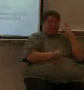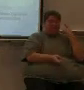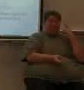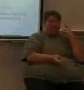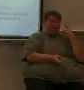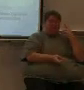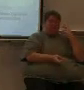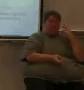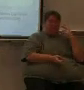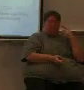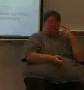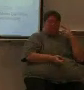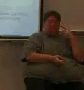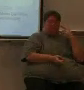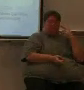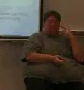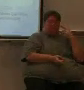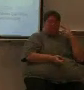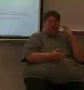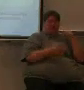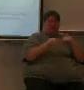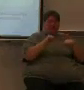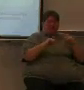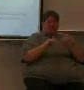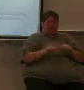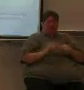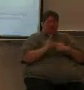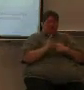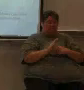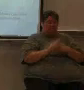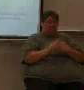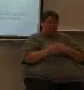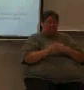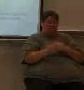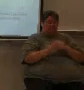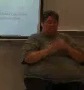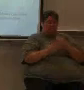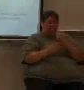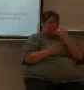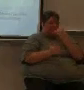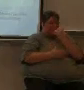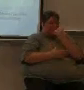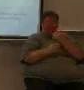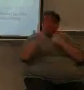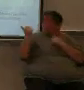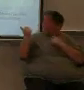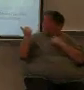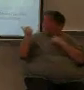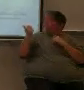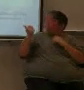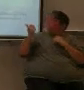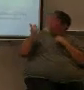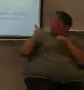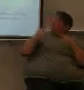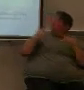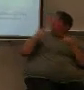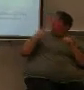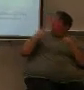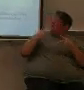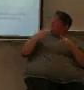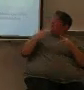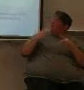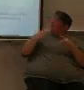they're wrong, and so they stop doing that. But this is an example of using paleolimnology